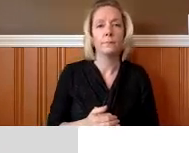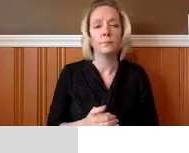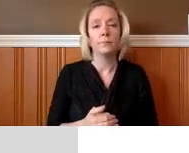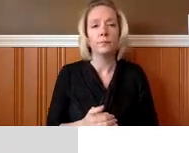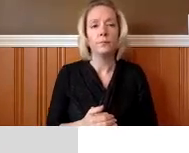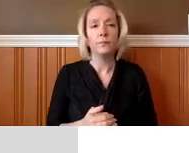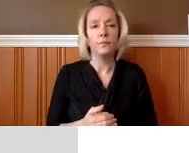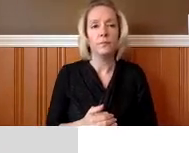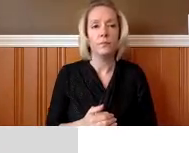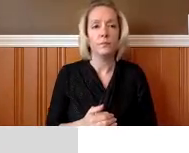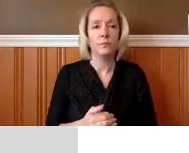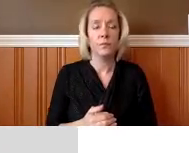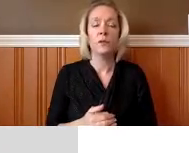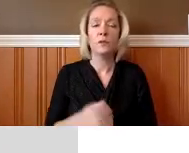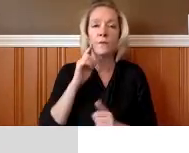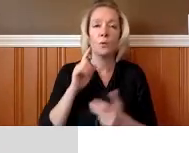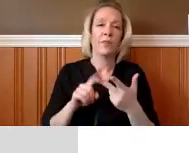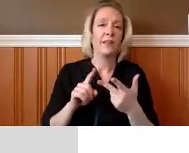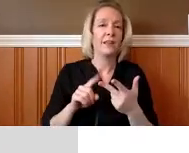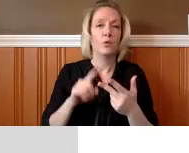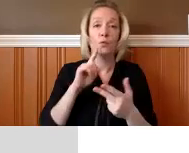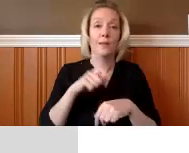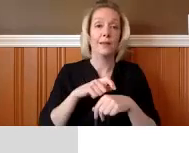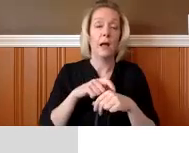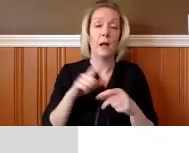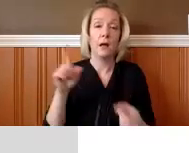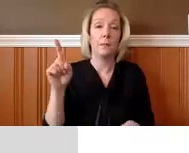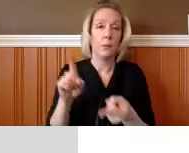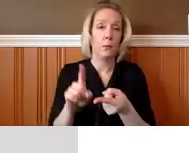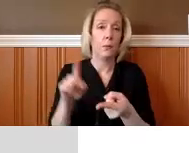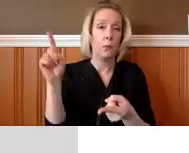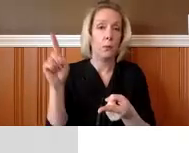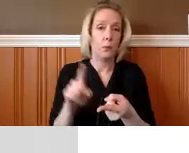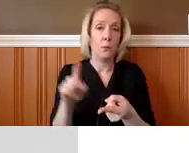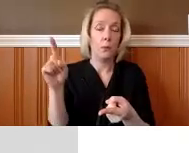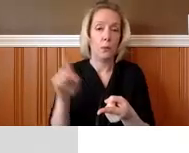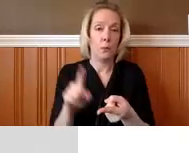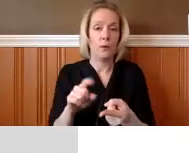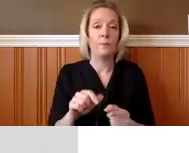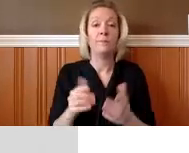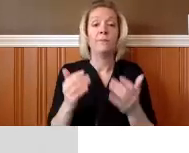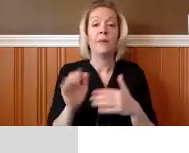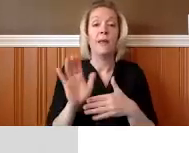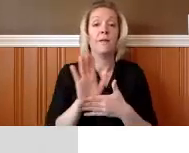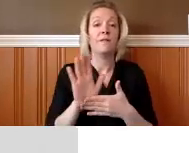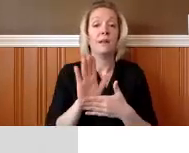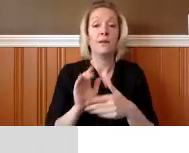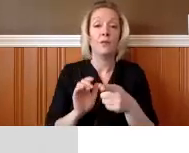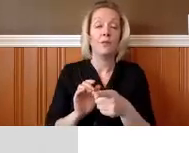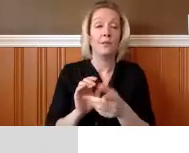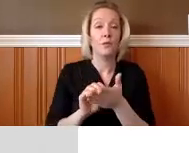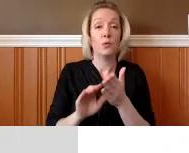be very variable there. So I'm going to play Jen's favorite video. This is our friend Carlos,